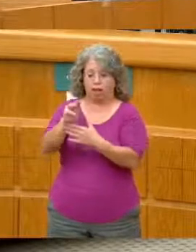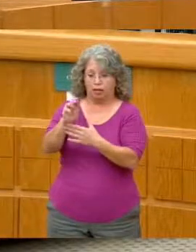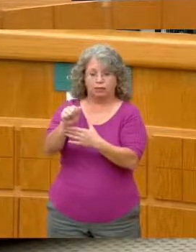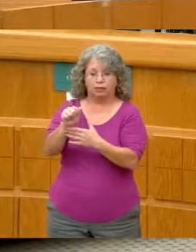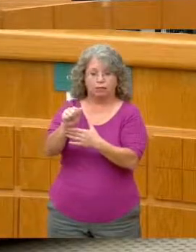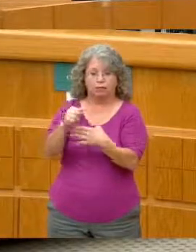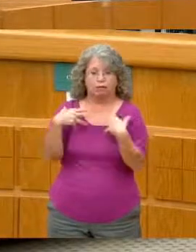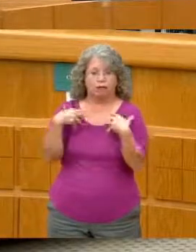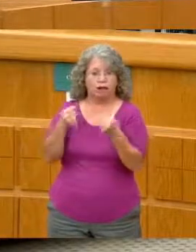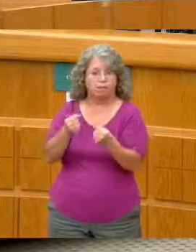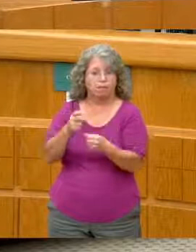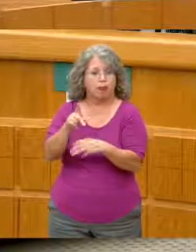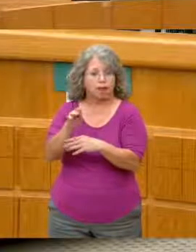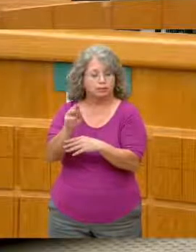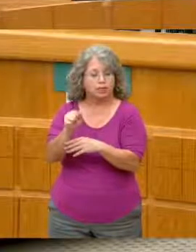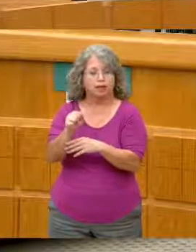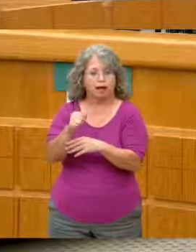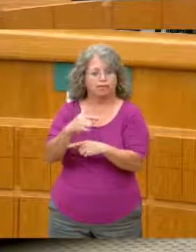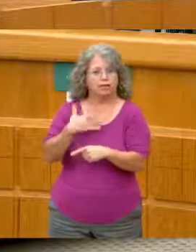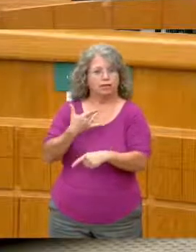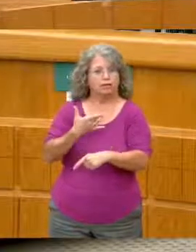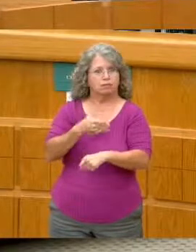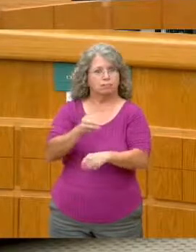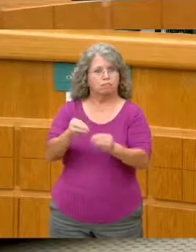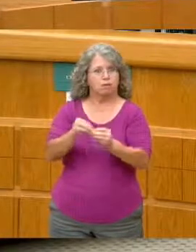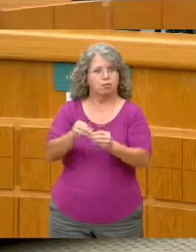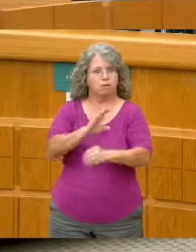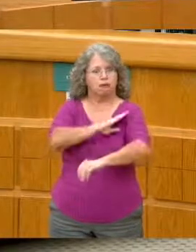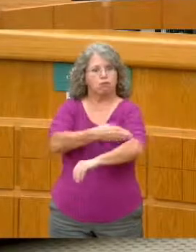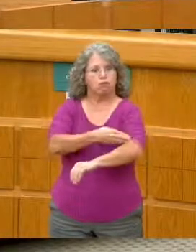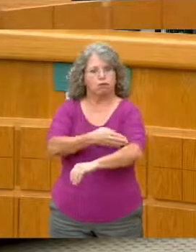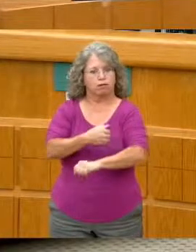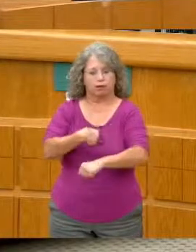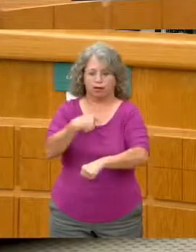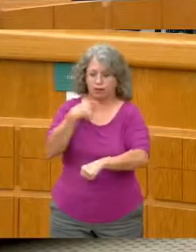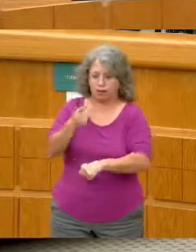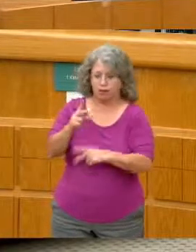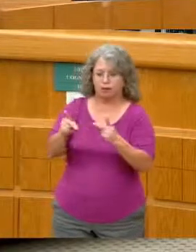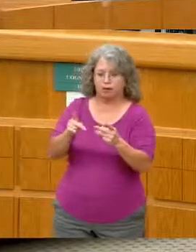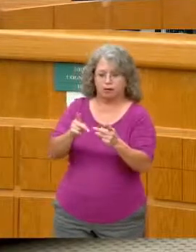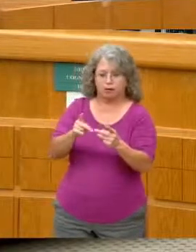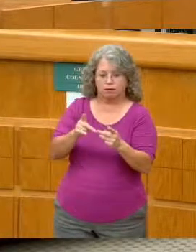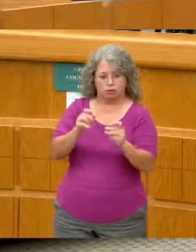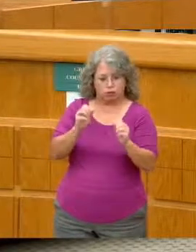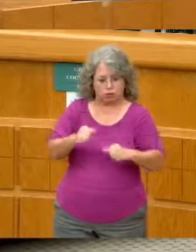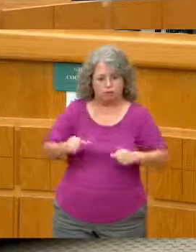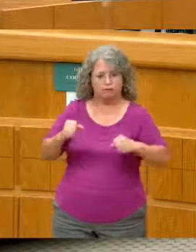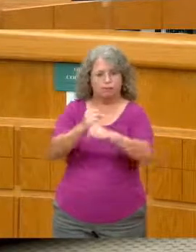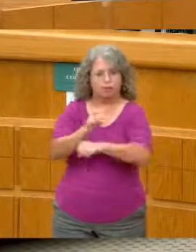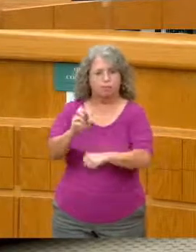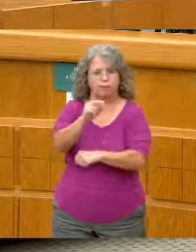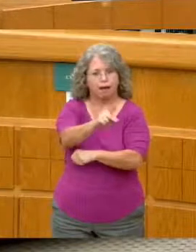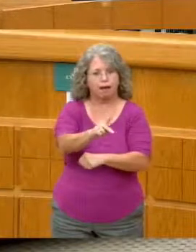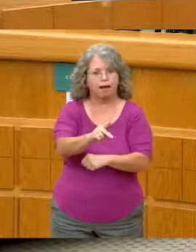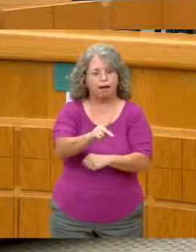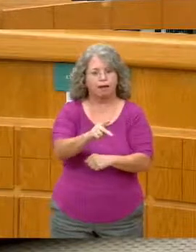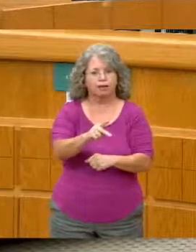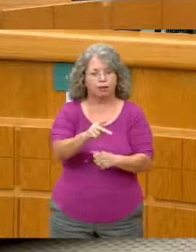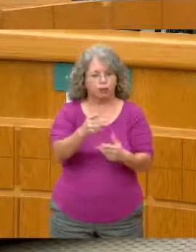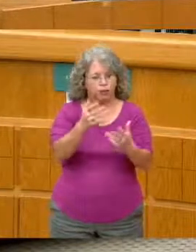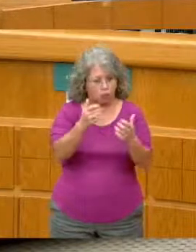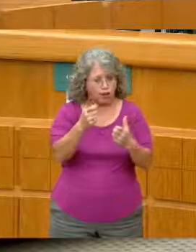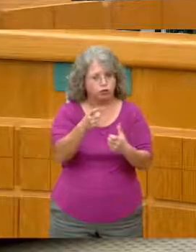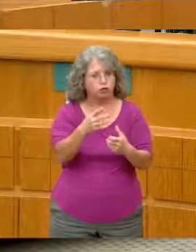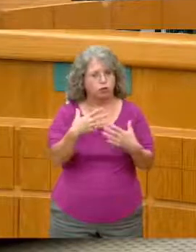feel empowered. I feel empowered because it's a way I can say to people, you can fight back. So we want you to heal. That's what our